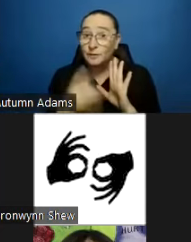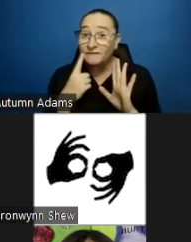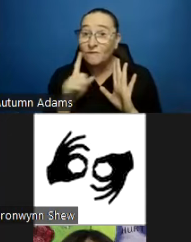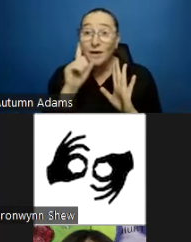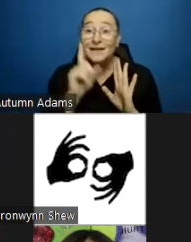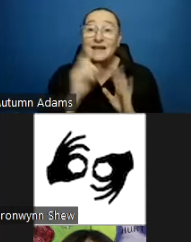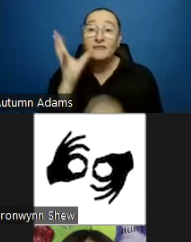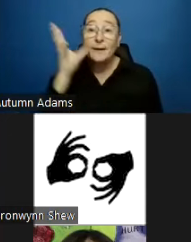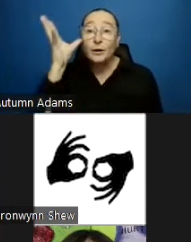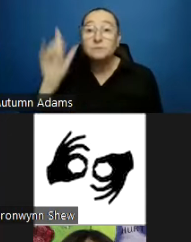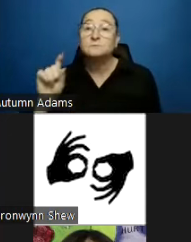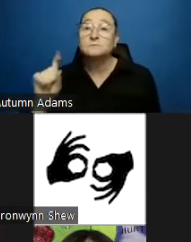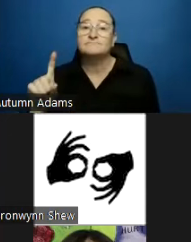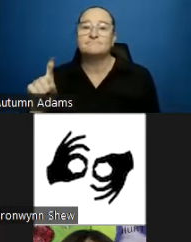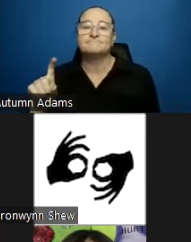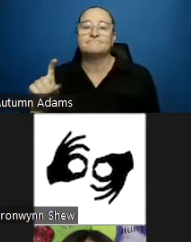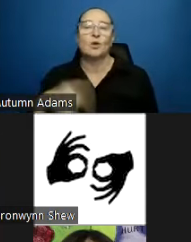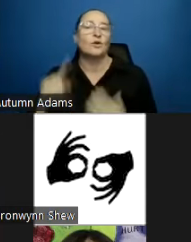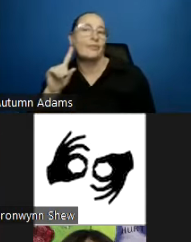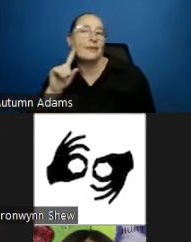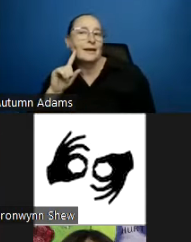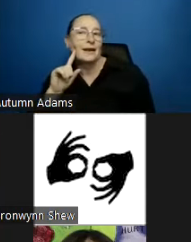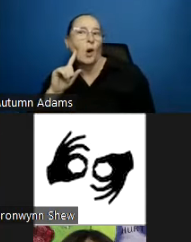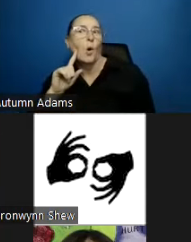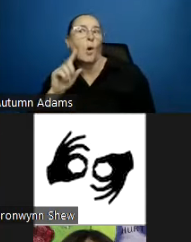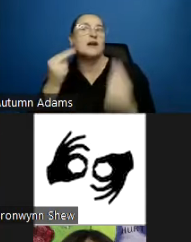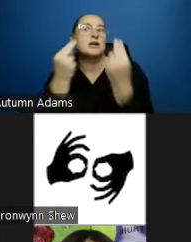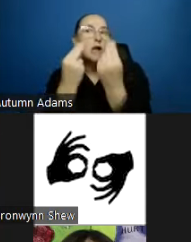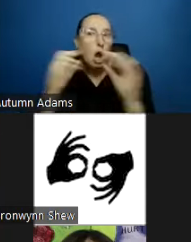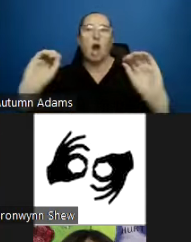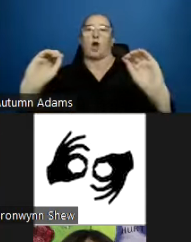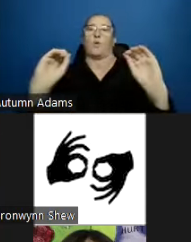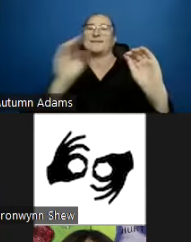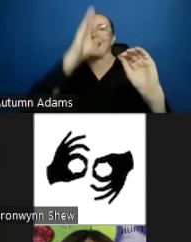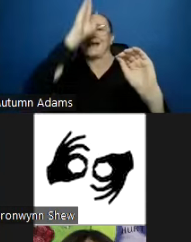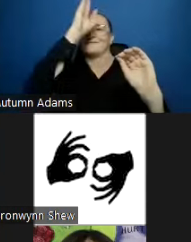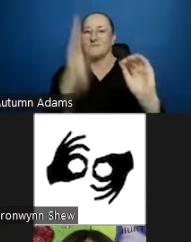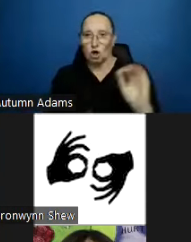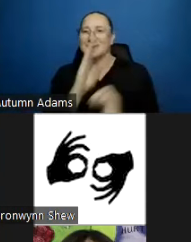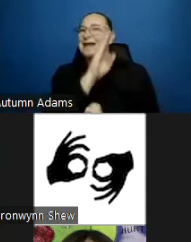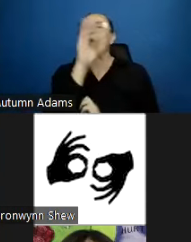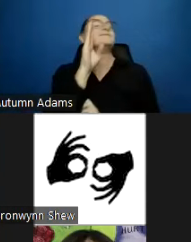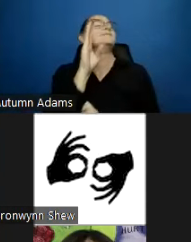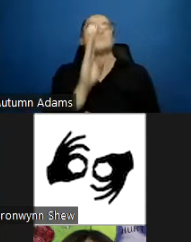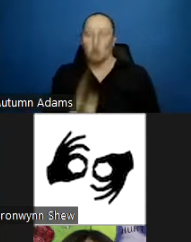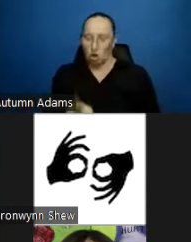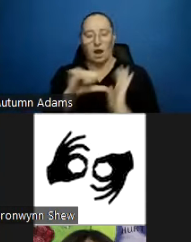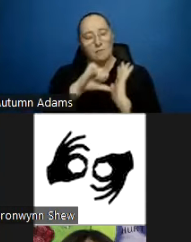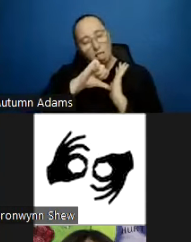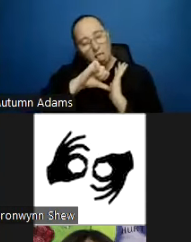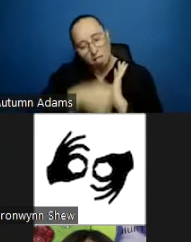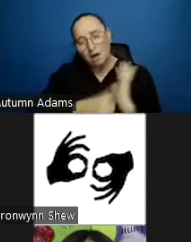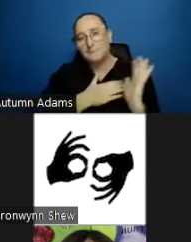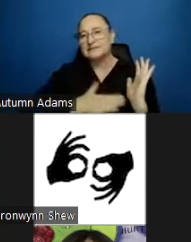parent? What do you guys think? Oh, it's a big no. Never do that. I'm emphasizing, please never